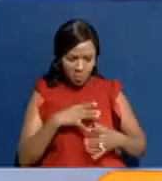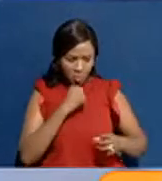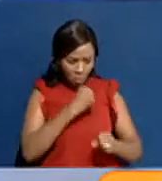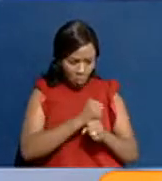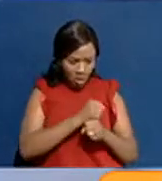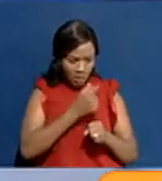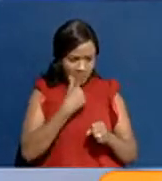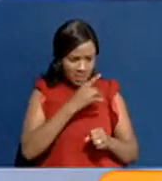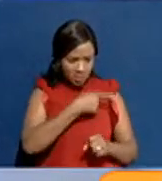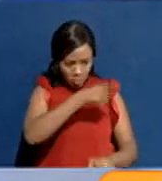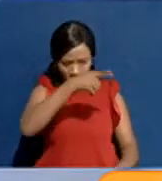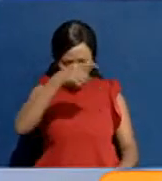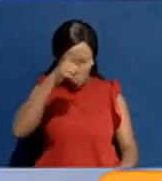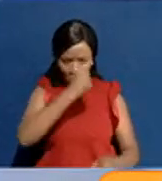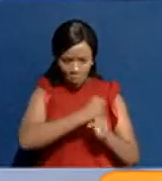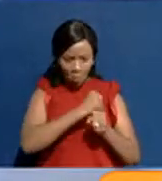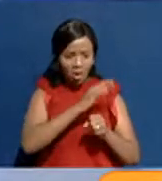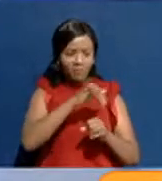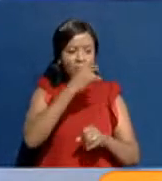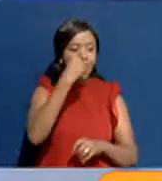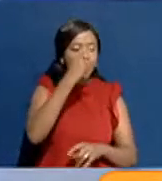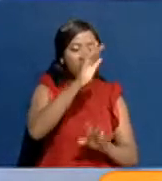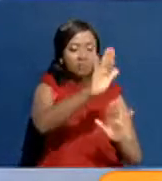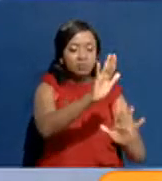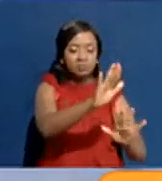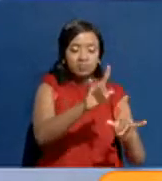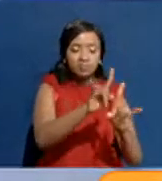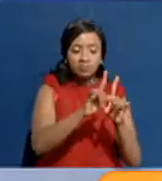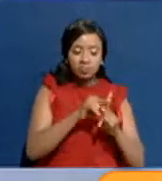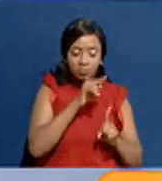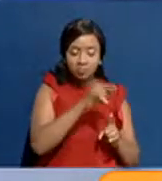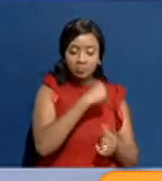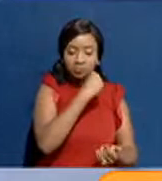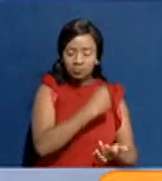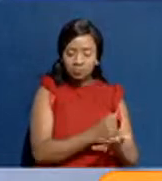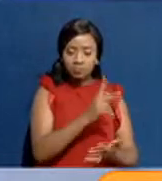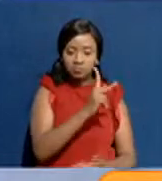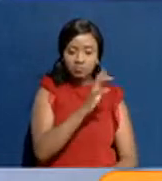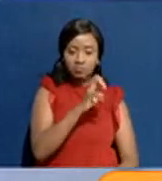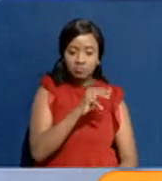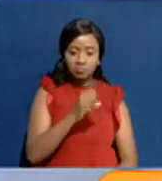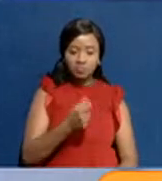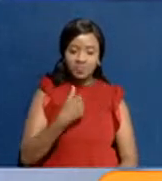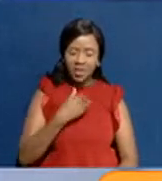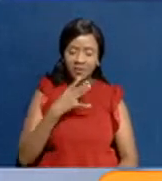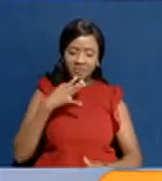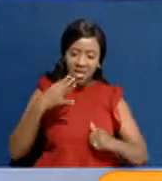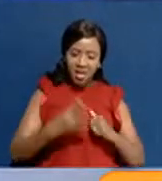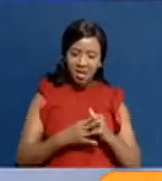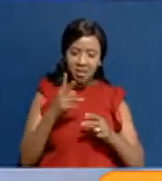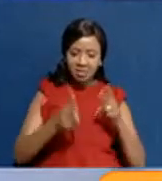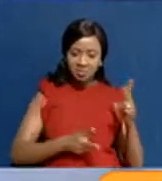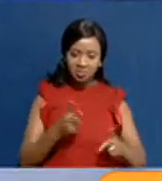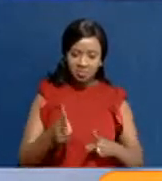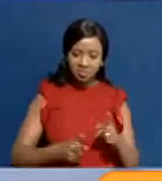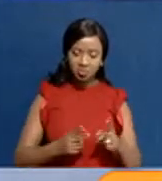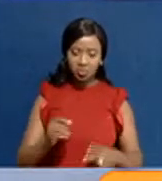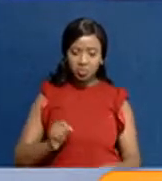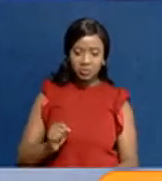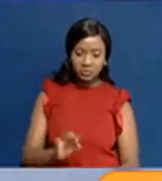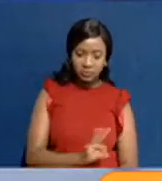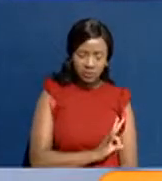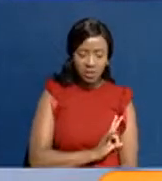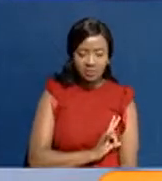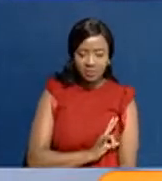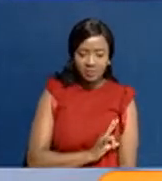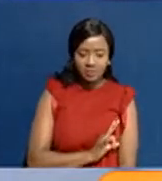home. At that time, the establishment, KEMSA, had a whole 922 staff working for